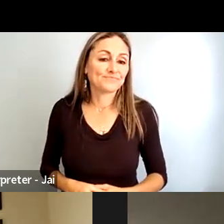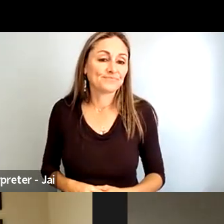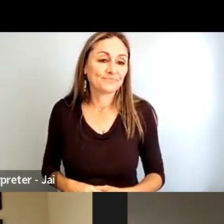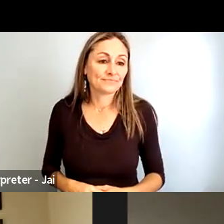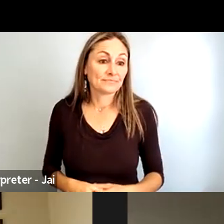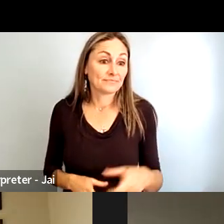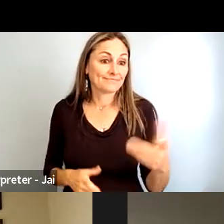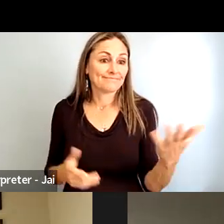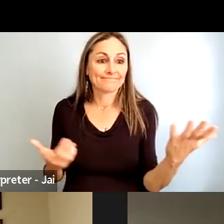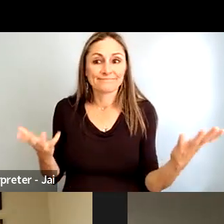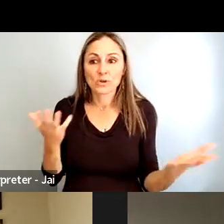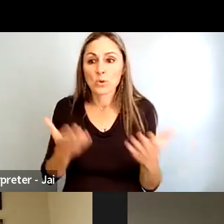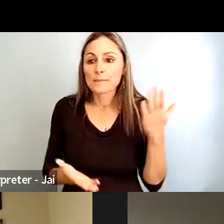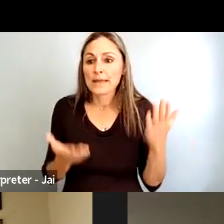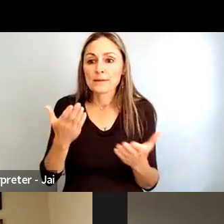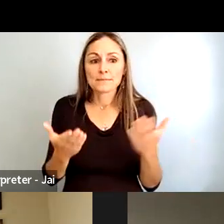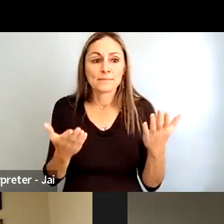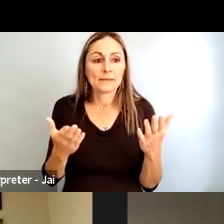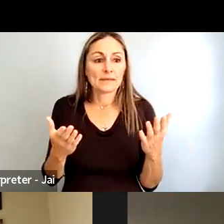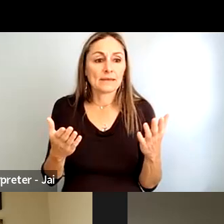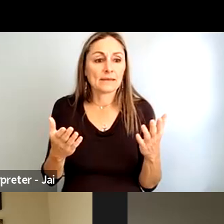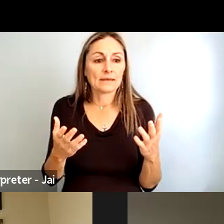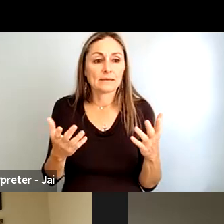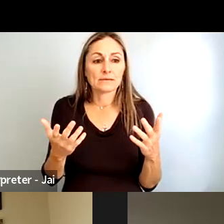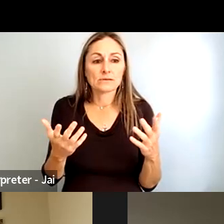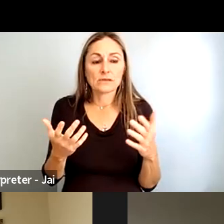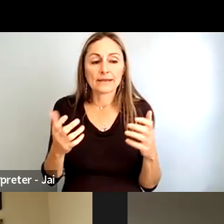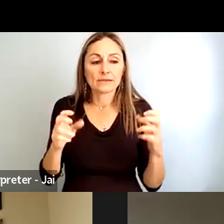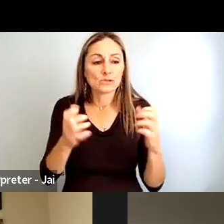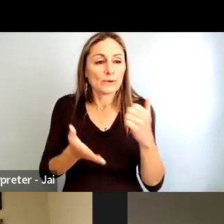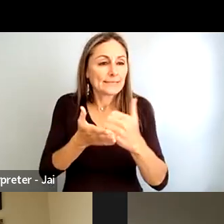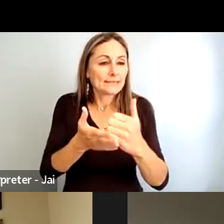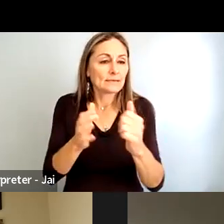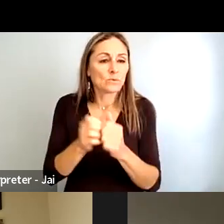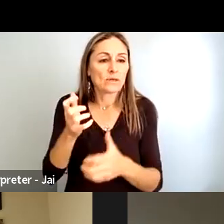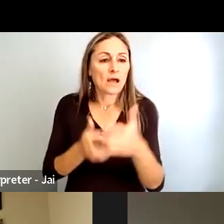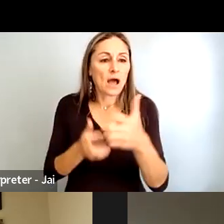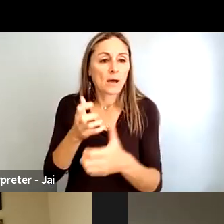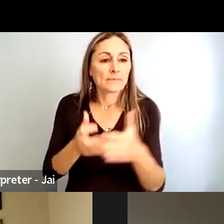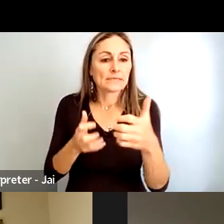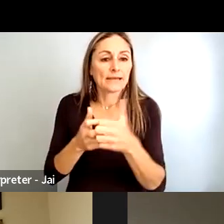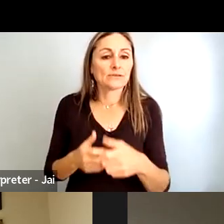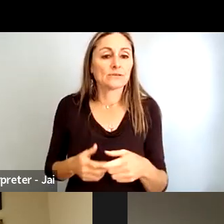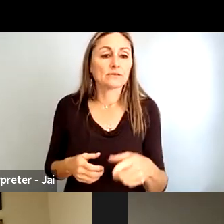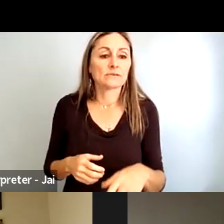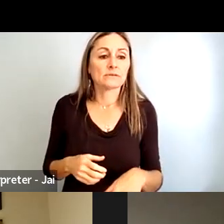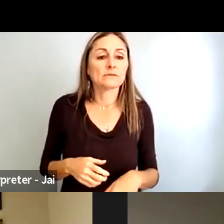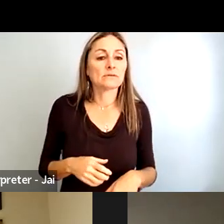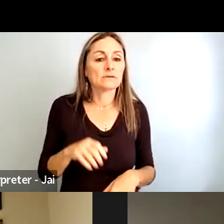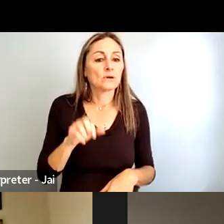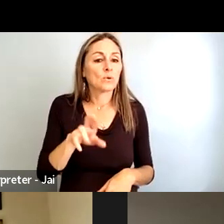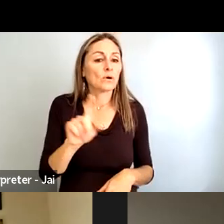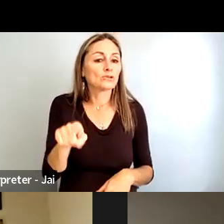Or maybe like somebody to assist with like accommodations, maybe? Is Or that maybe something? like just build